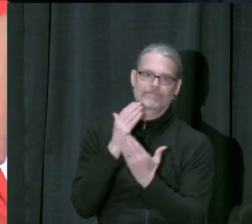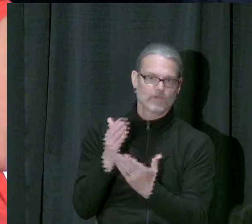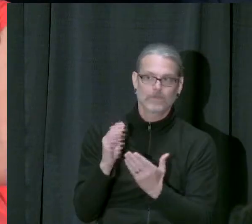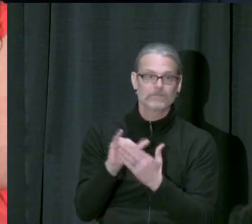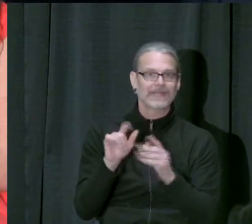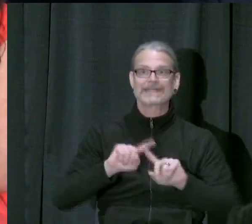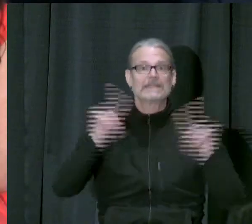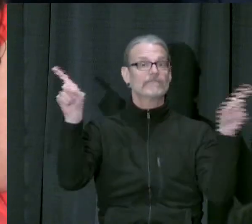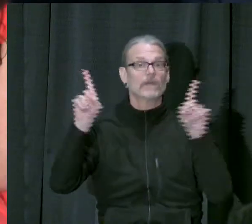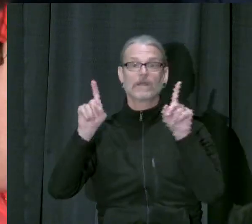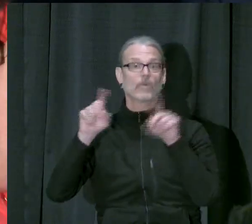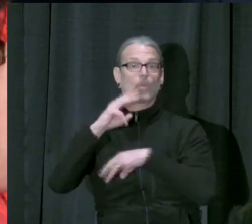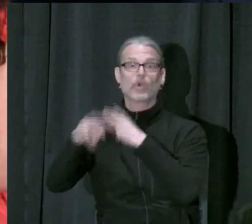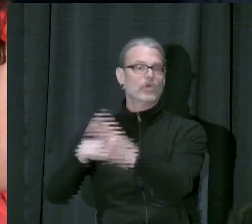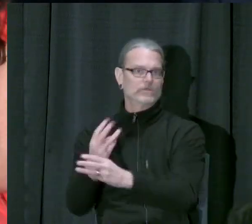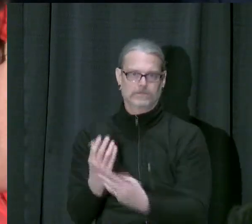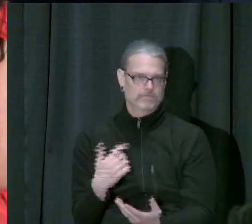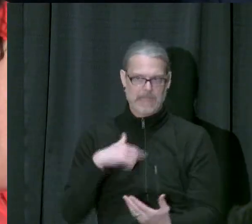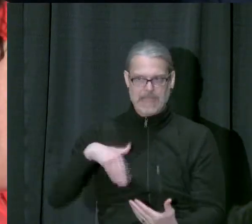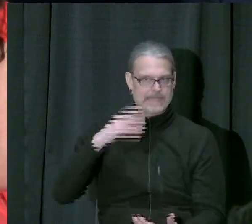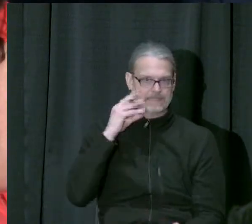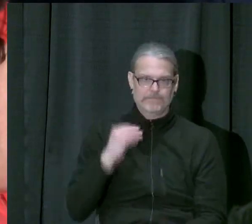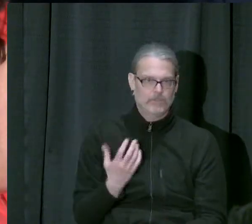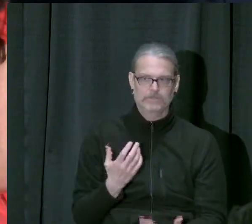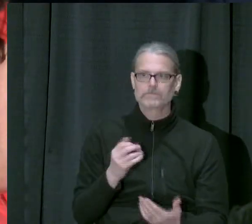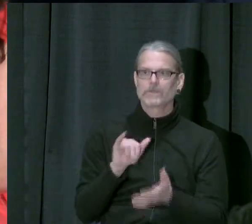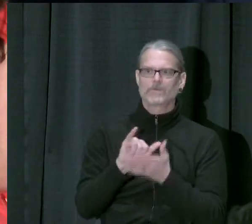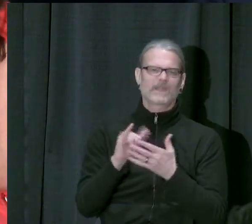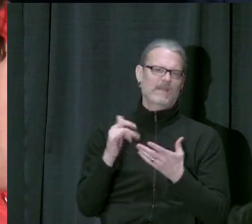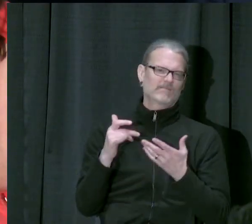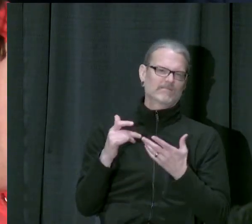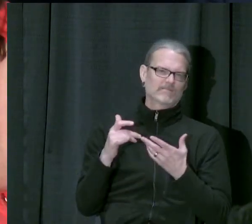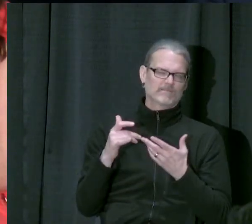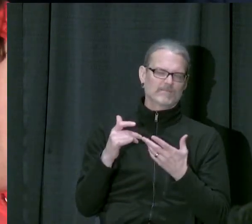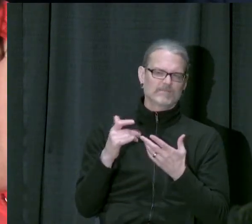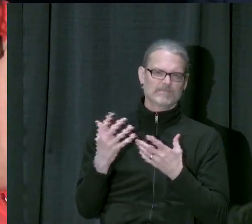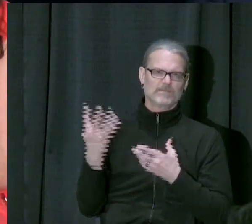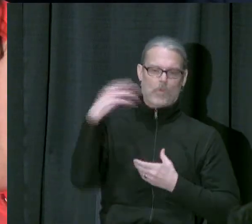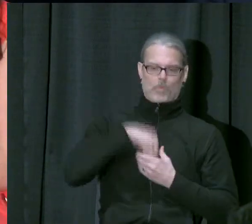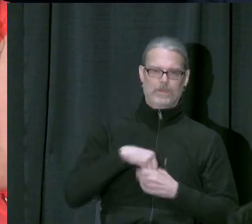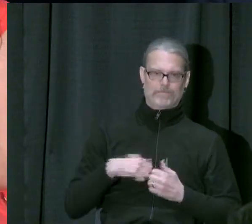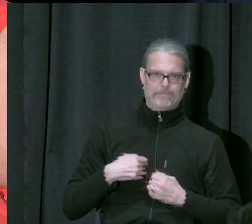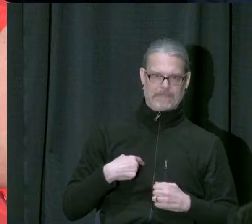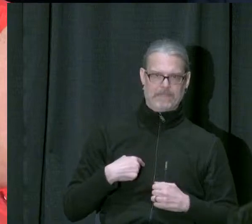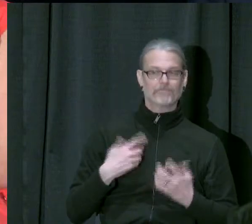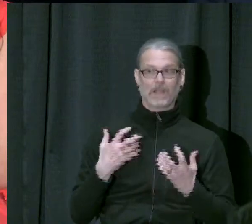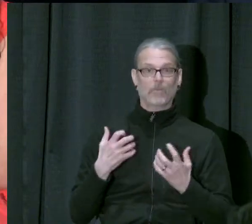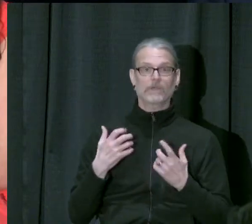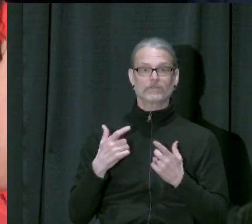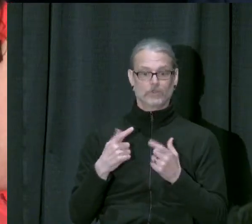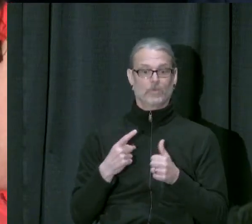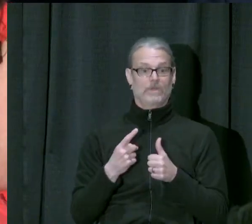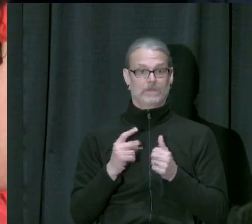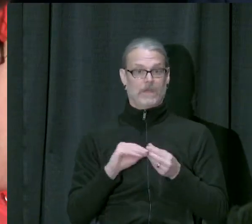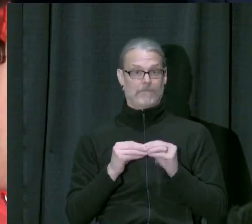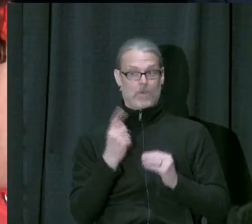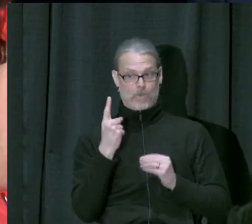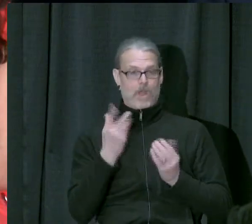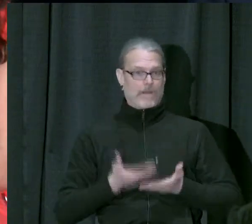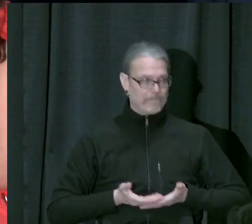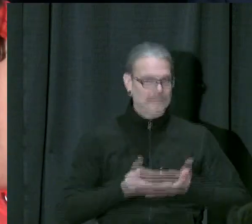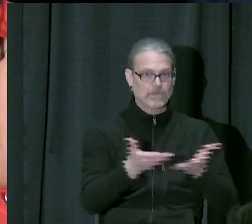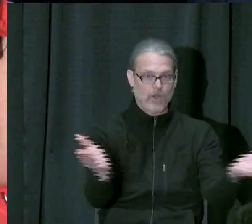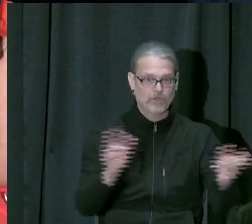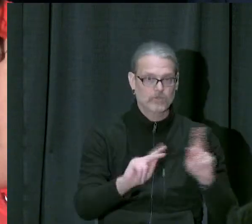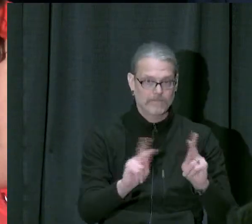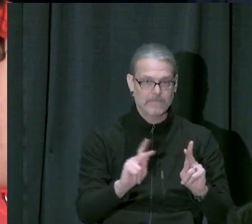world I hadn't experienced before. So that kind of stayed with me in terms of wanting to pay that forward, wanting to work on that space. But also,